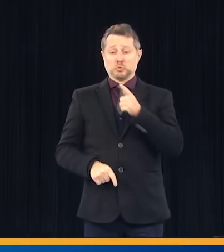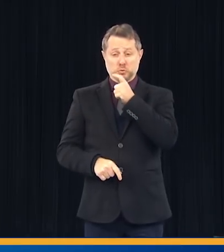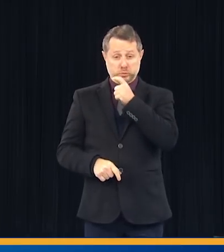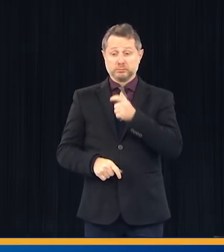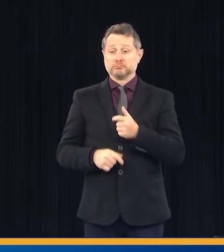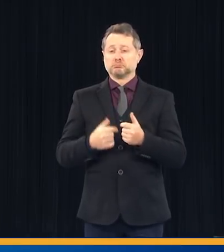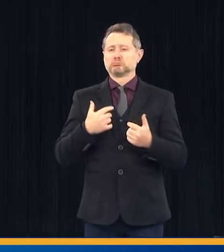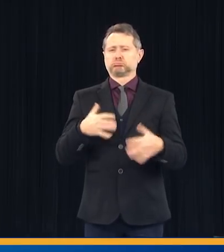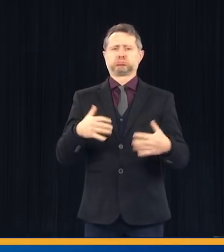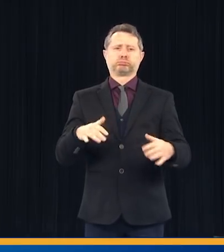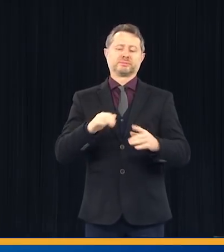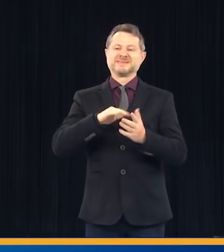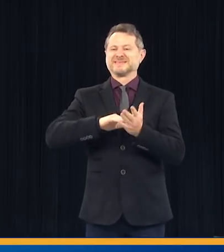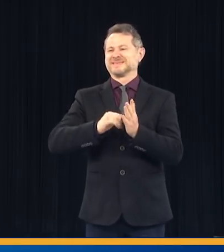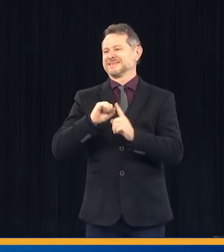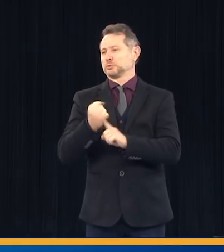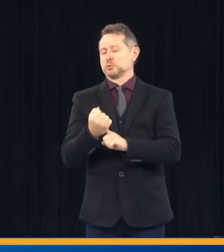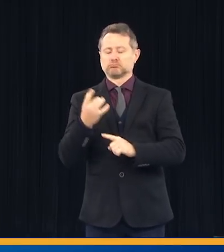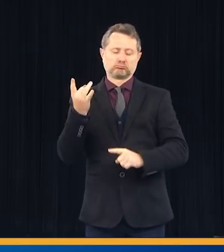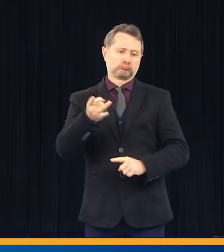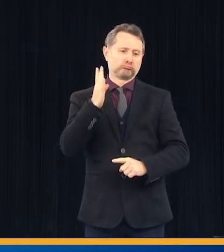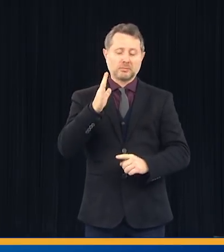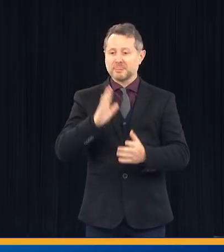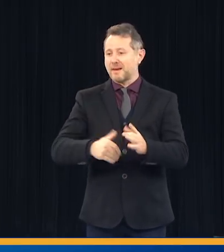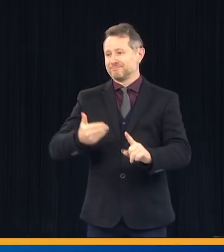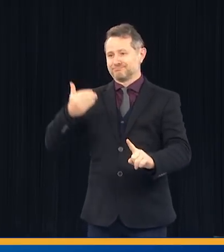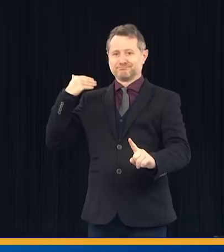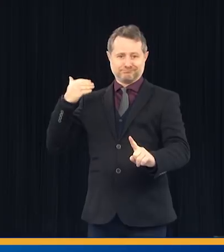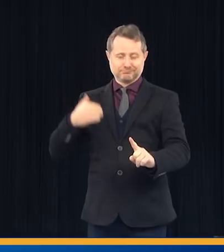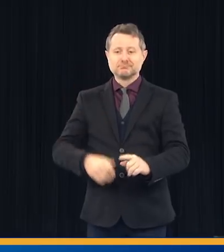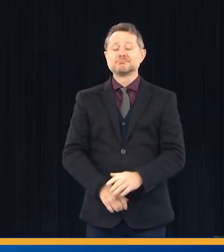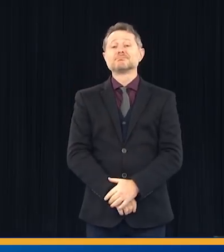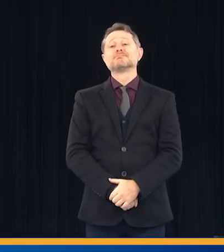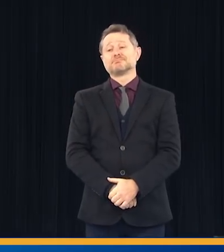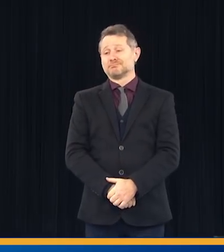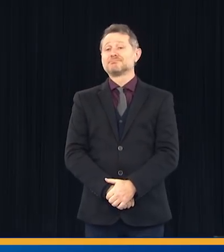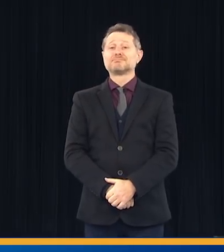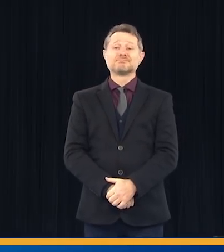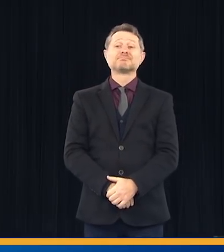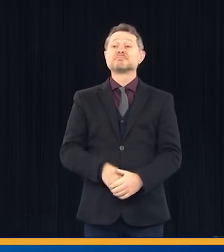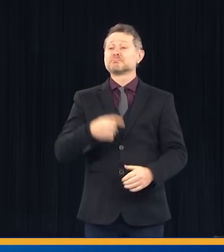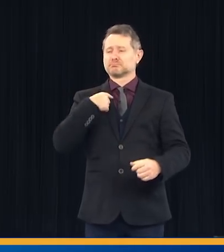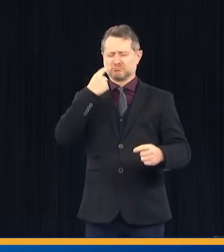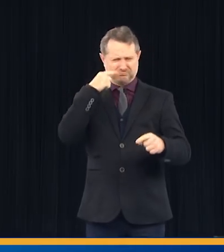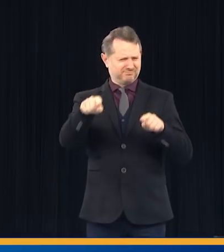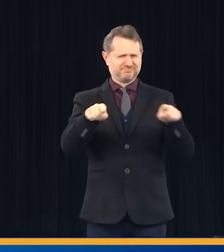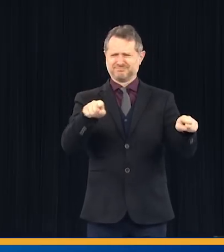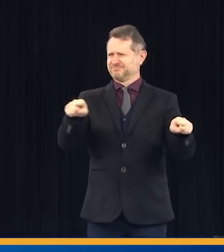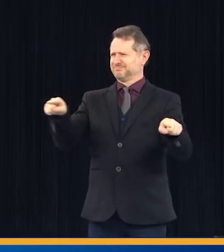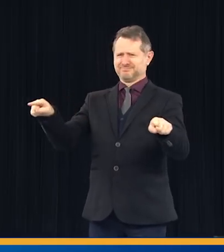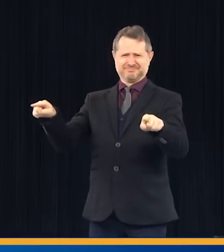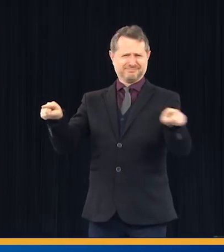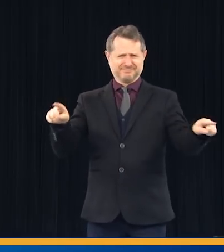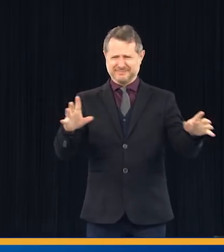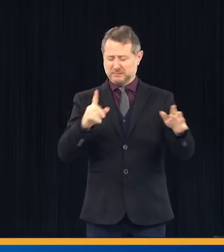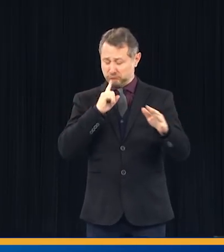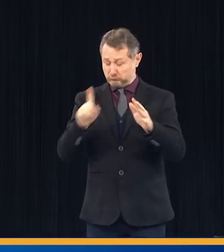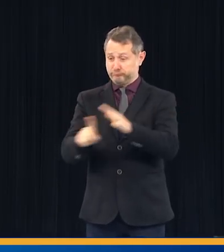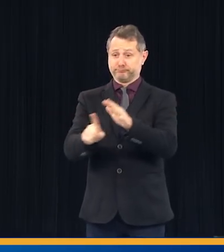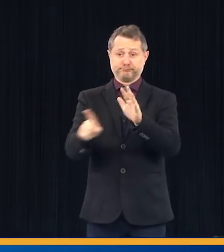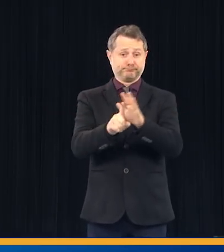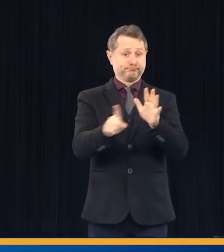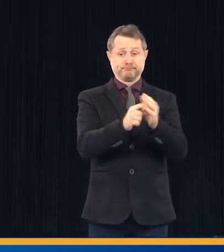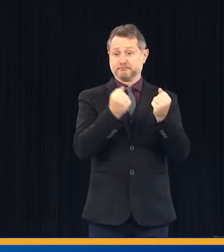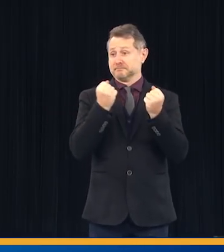before, and it manifests itself in many different ways. There's economic